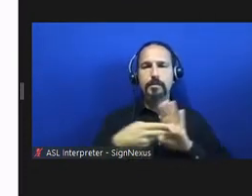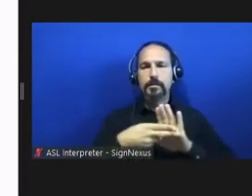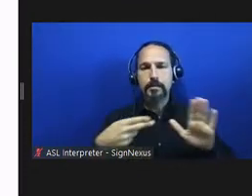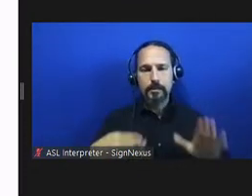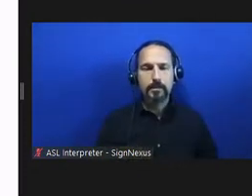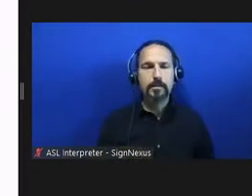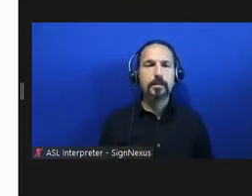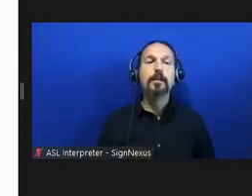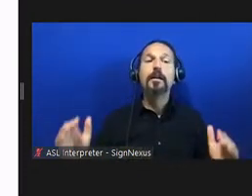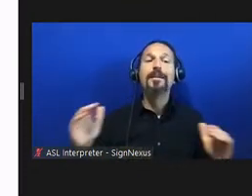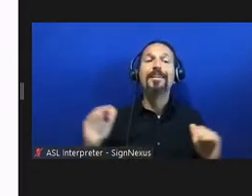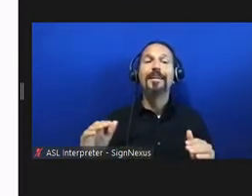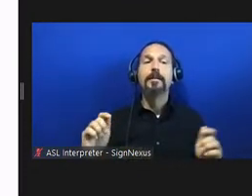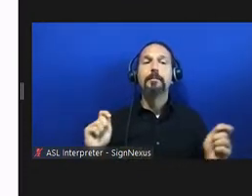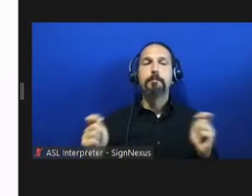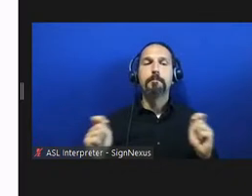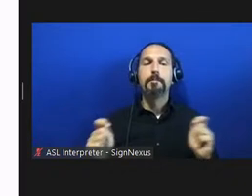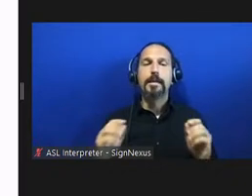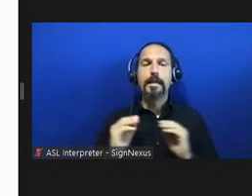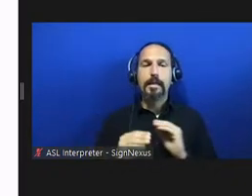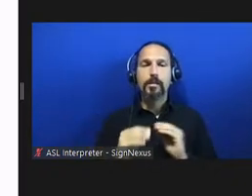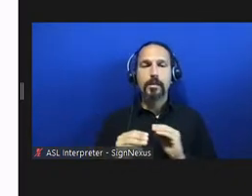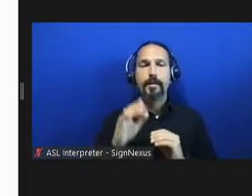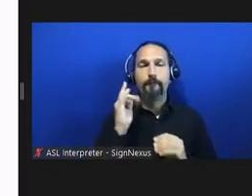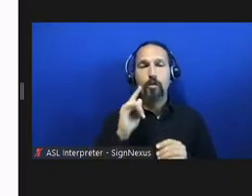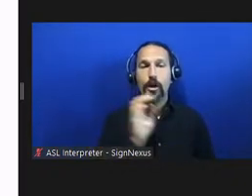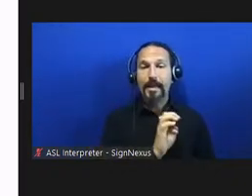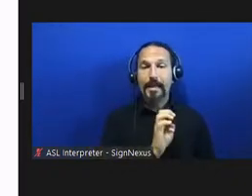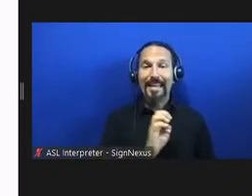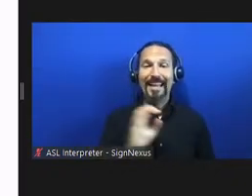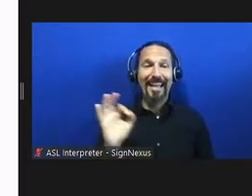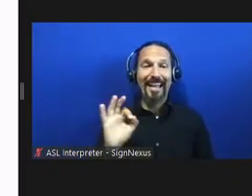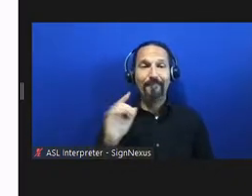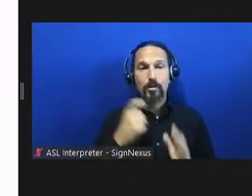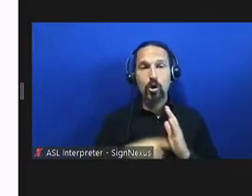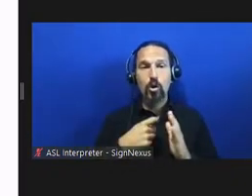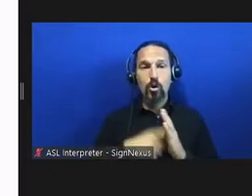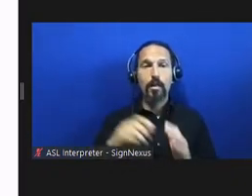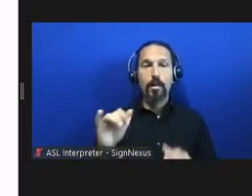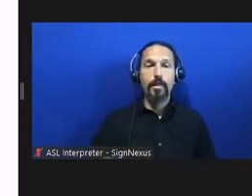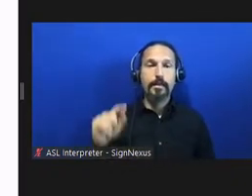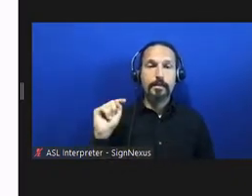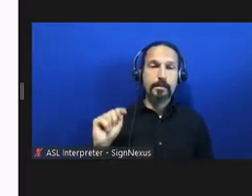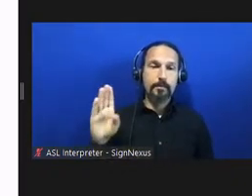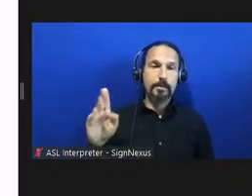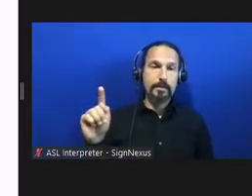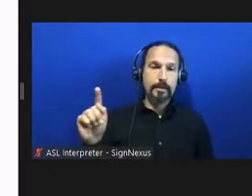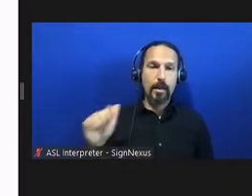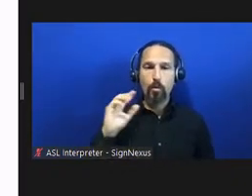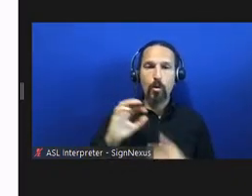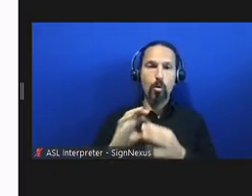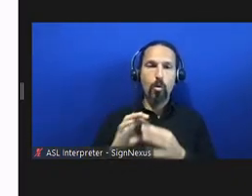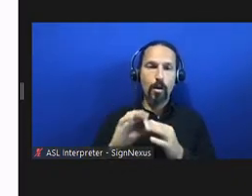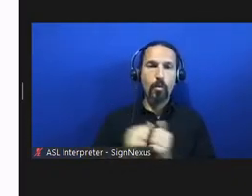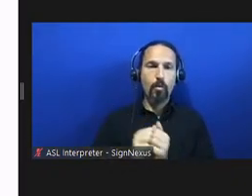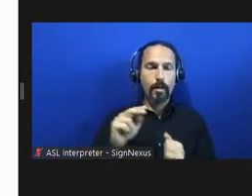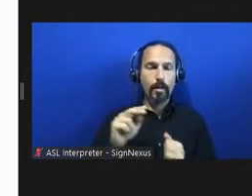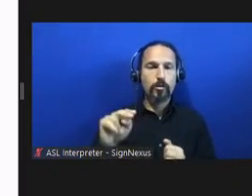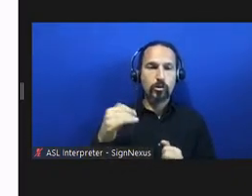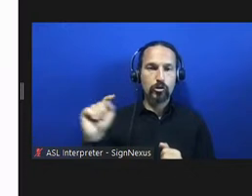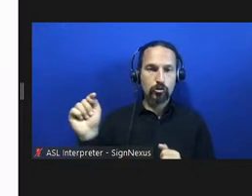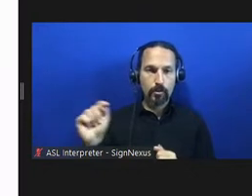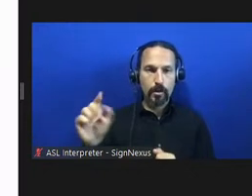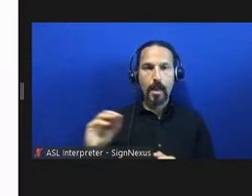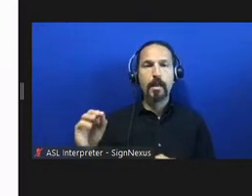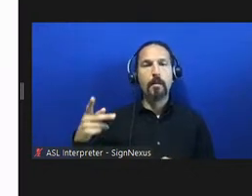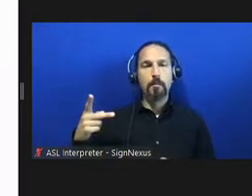with respect to mitigation in tolling scenarios E and F tbta will coordinate with New Jersey Transit and the Port Authority of New York